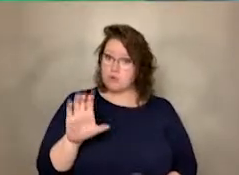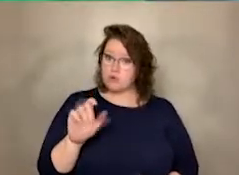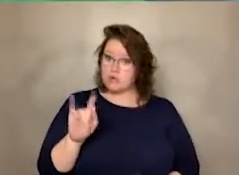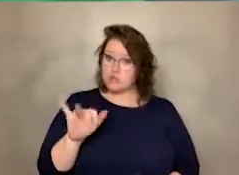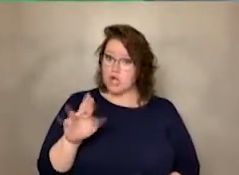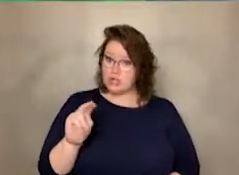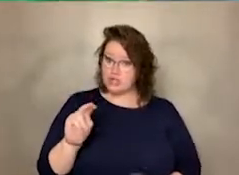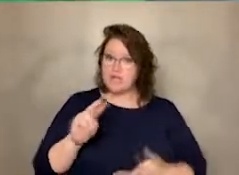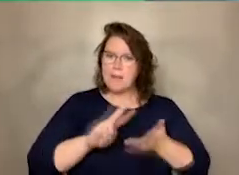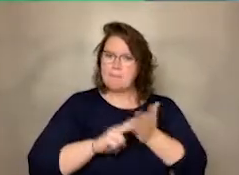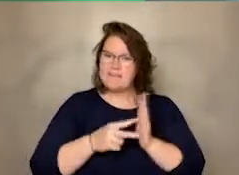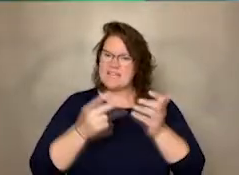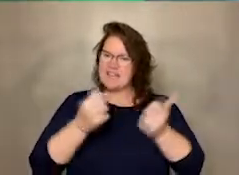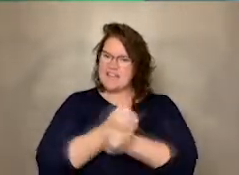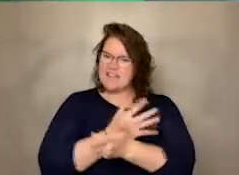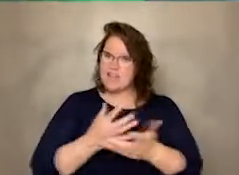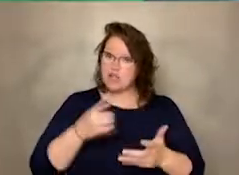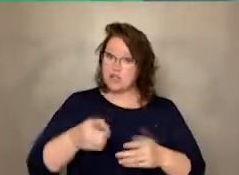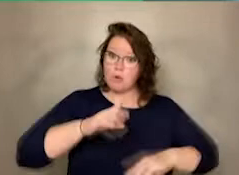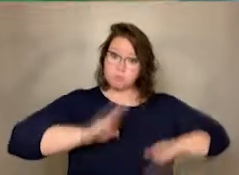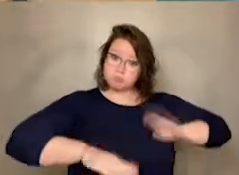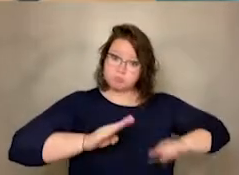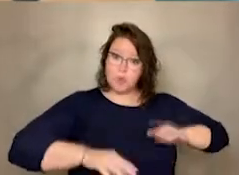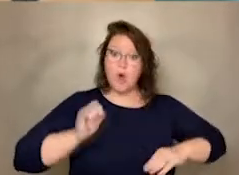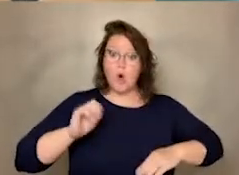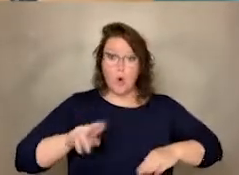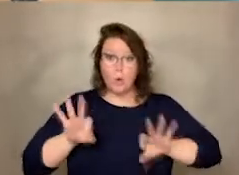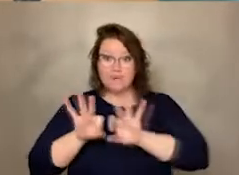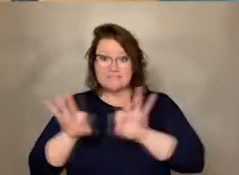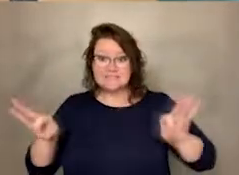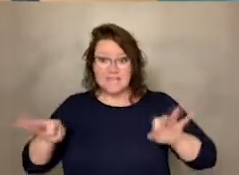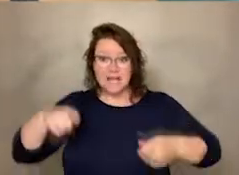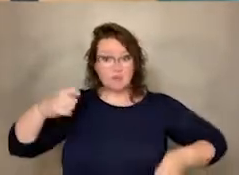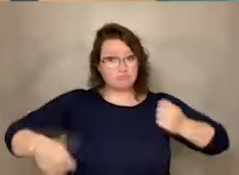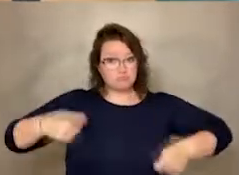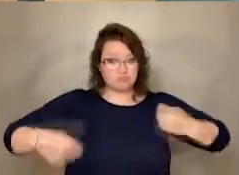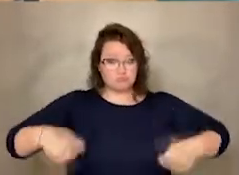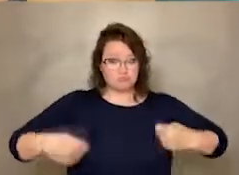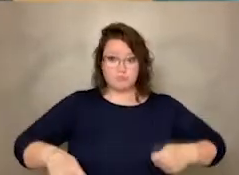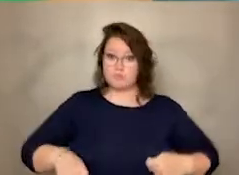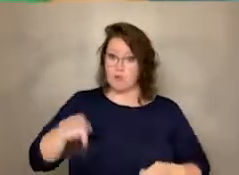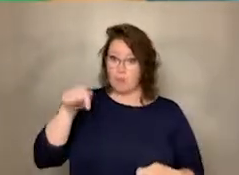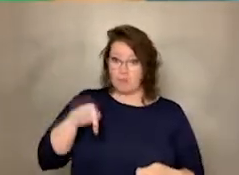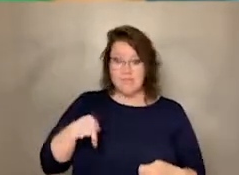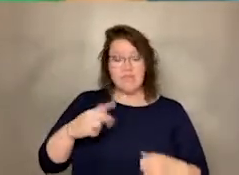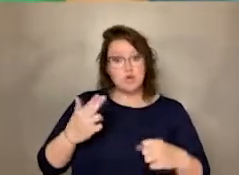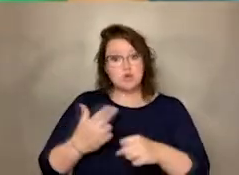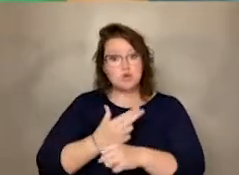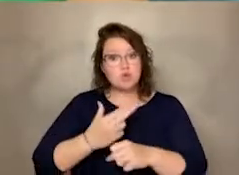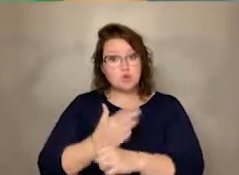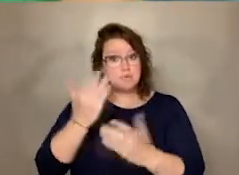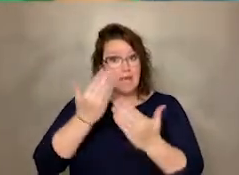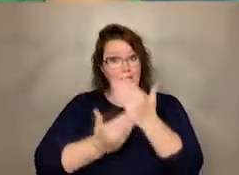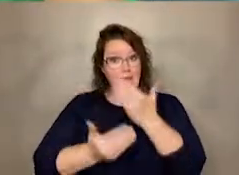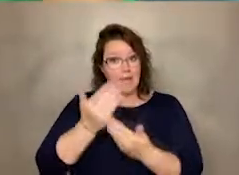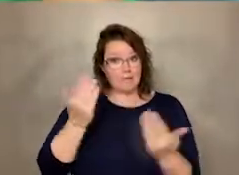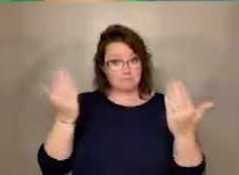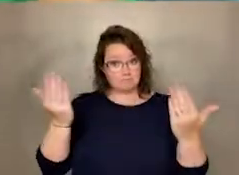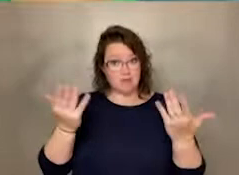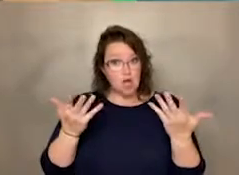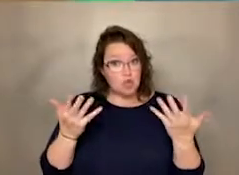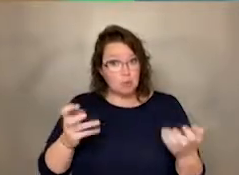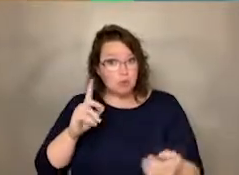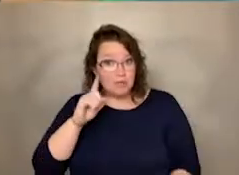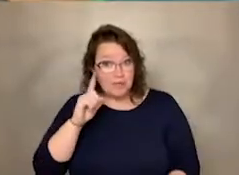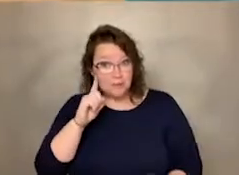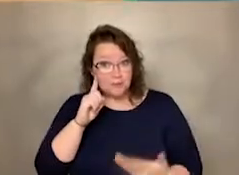your hands or with a stick. So, this djembe you hit with your hands. Oh, awesome. Would you like to hear a little bit?